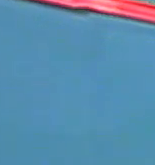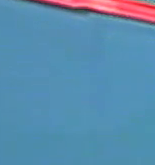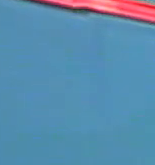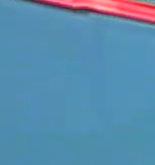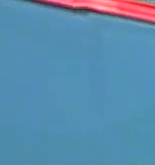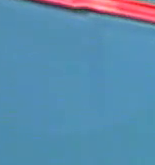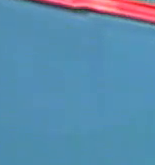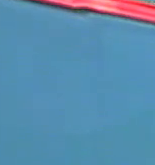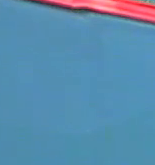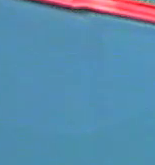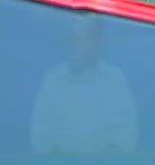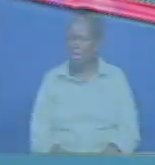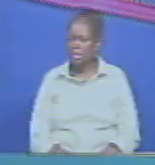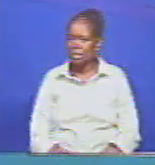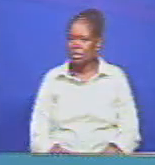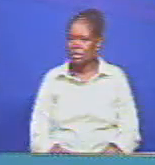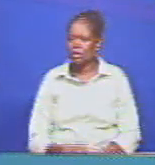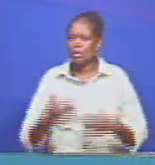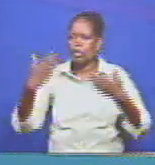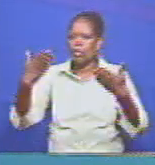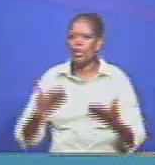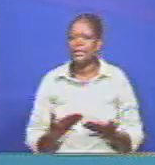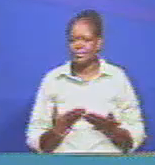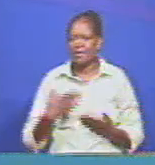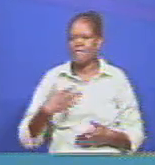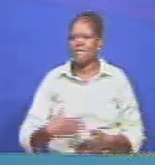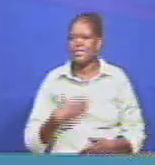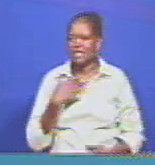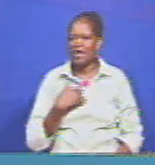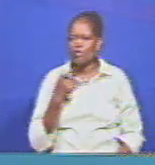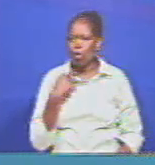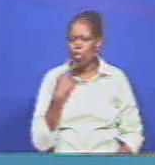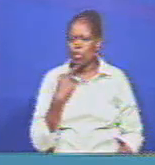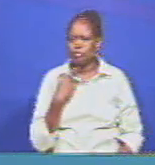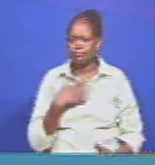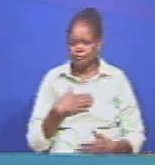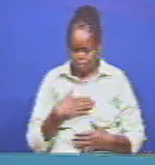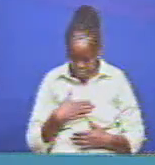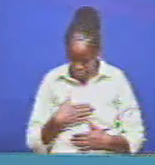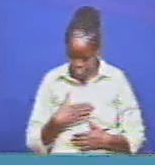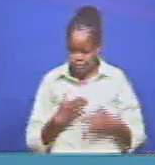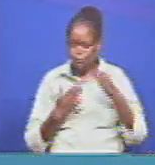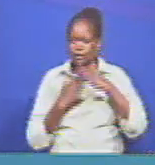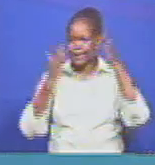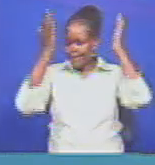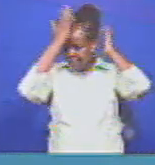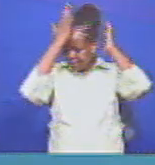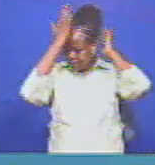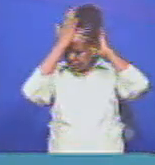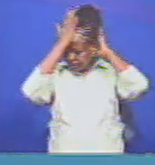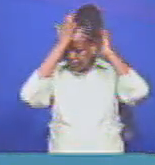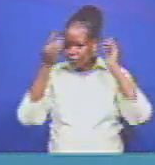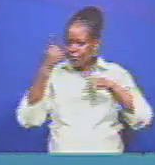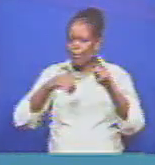Welcome to Engine Behind the Power, and our guest this evening is His Eminence Archbishop Makrios of the Orthodox